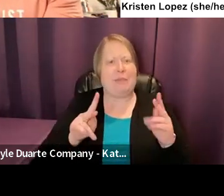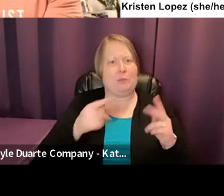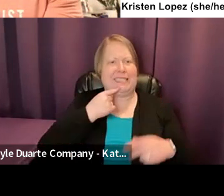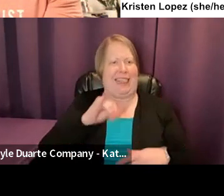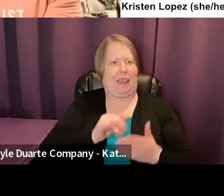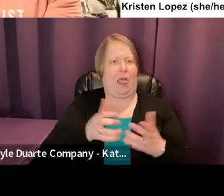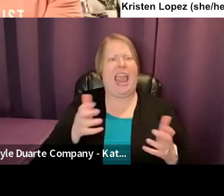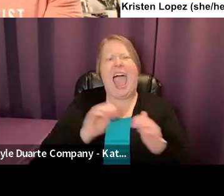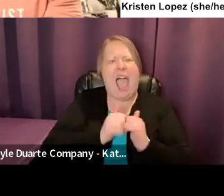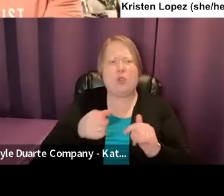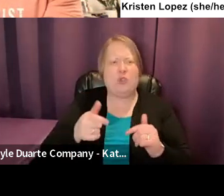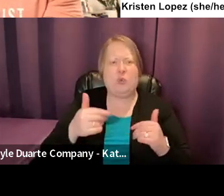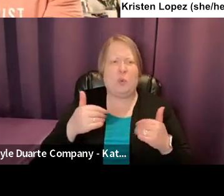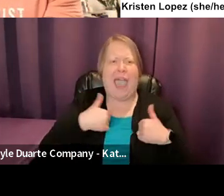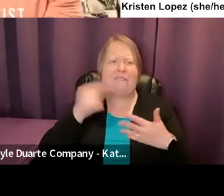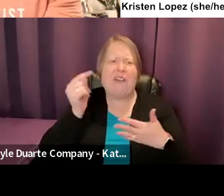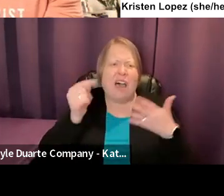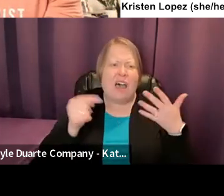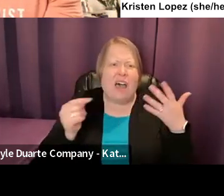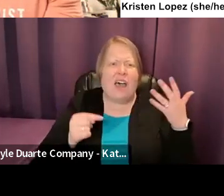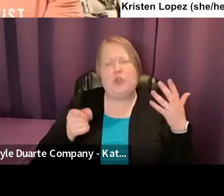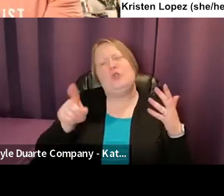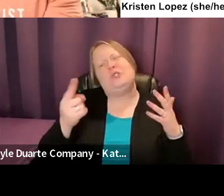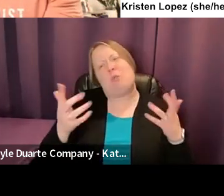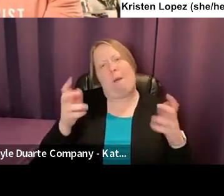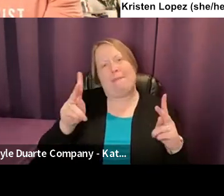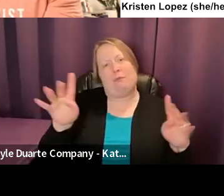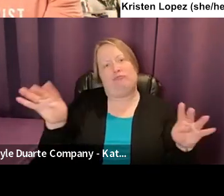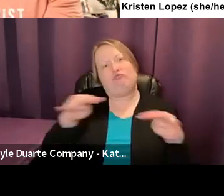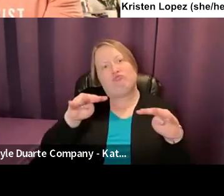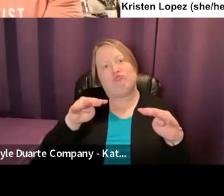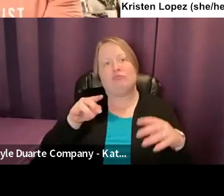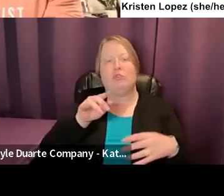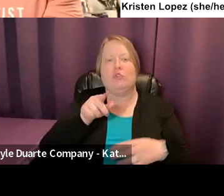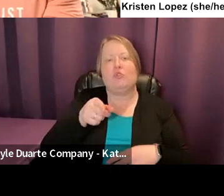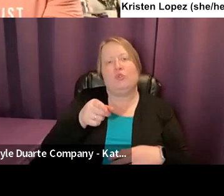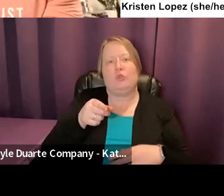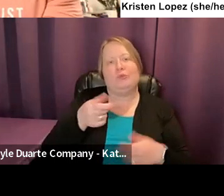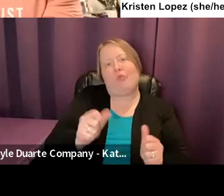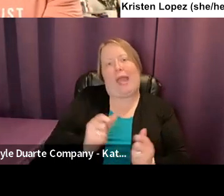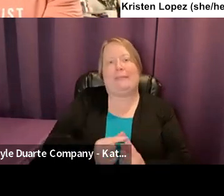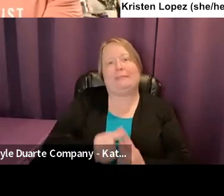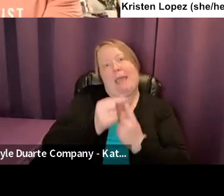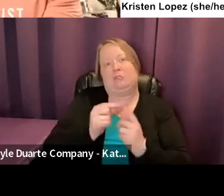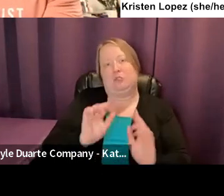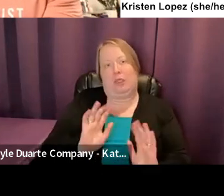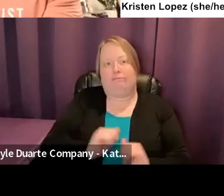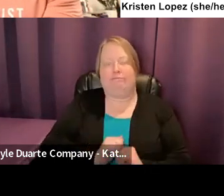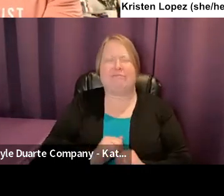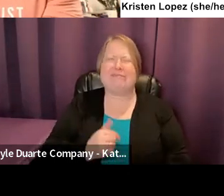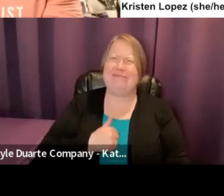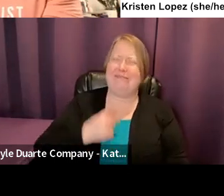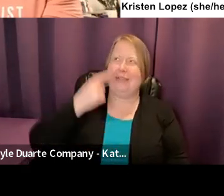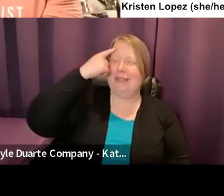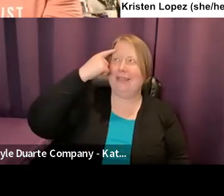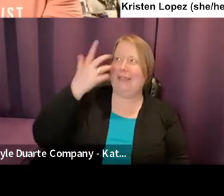can you be all those things? Aren't you just trying to get attention? You're just trying to be really special. And I'm just thinking, I'm